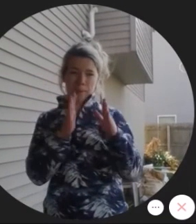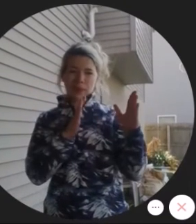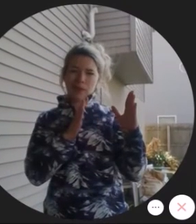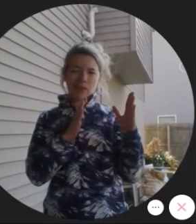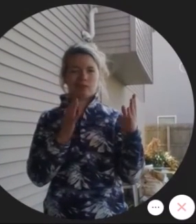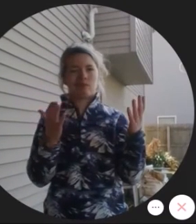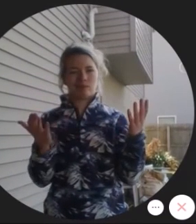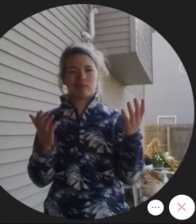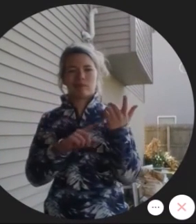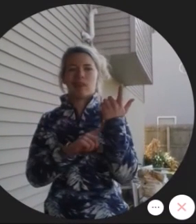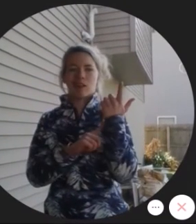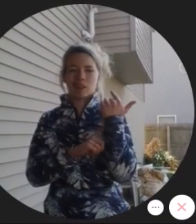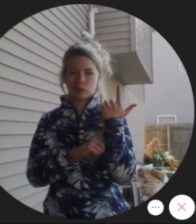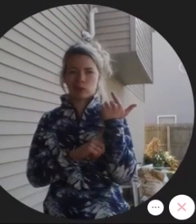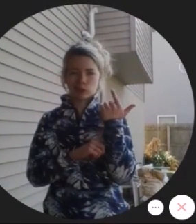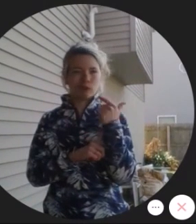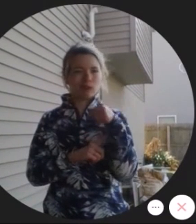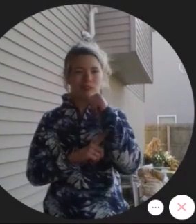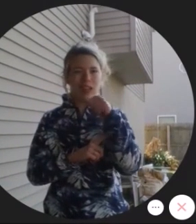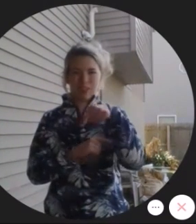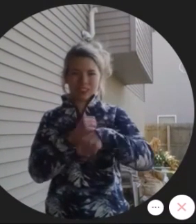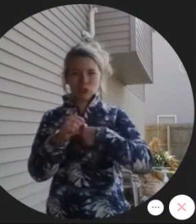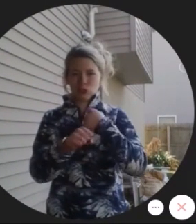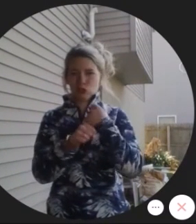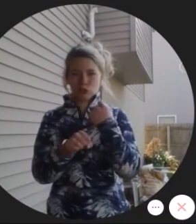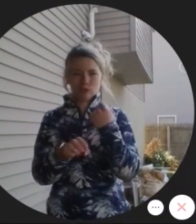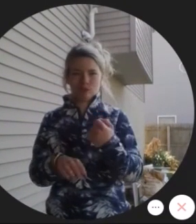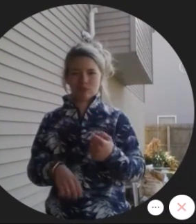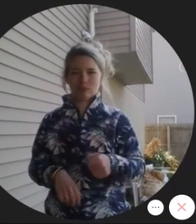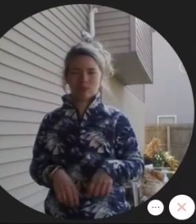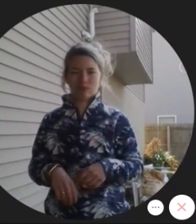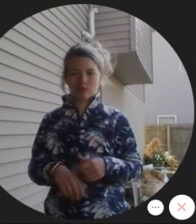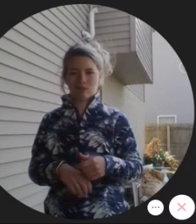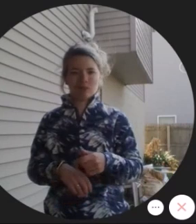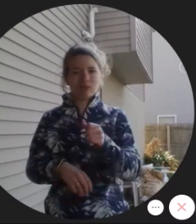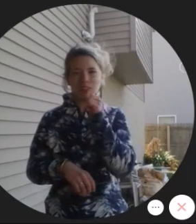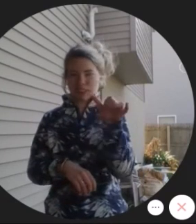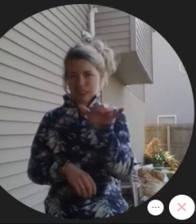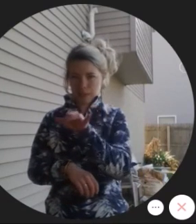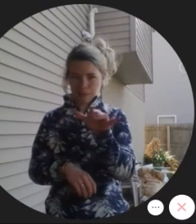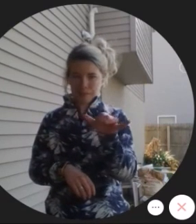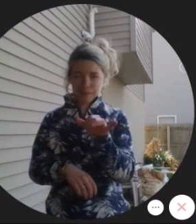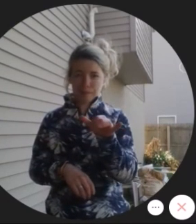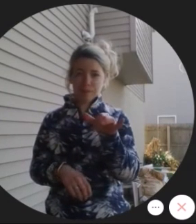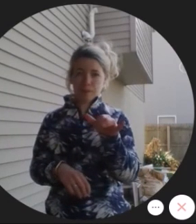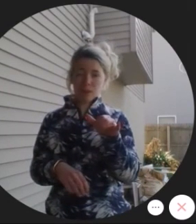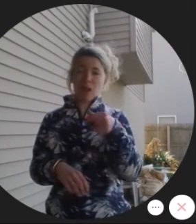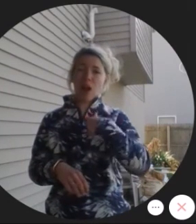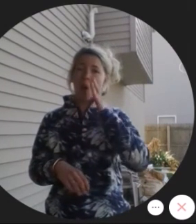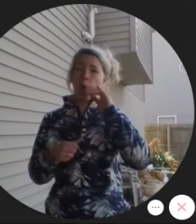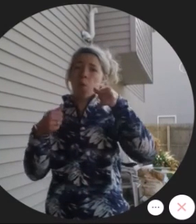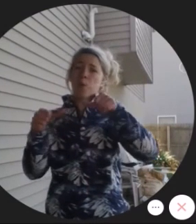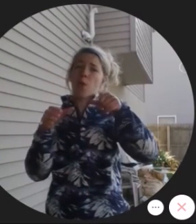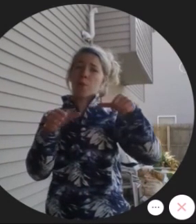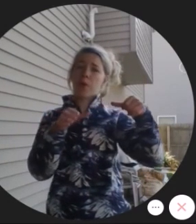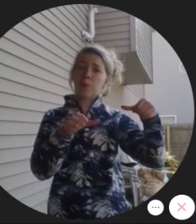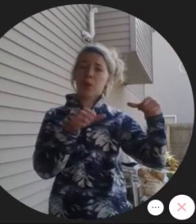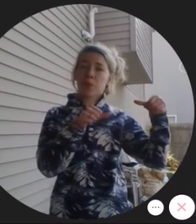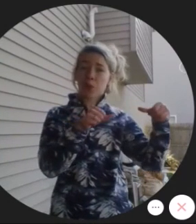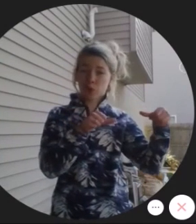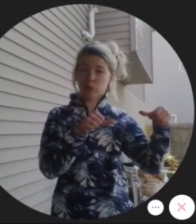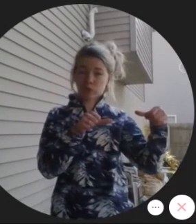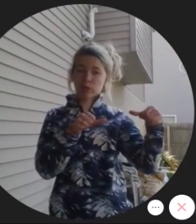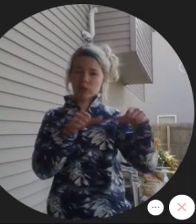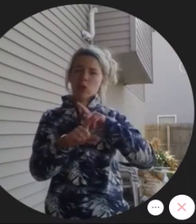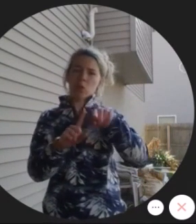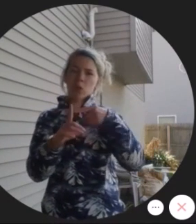So, this is the reading plan from last year, but not this year. It's not going to be the same. I